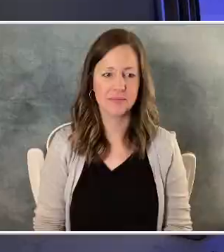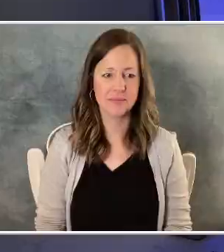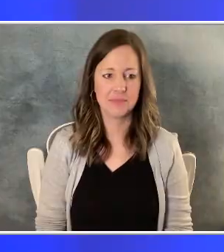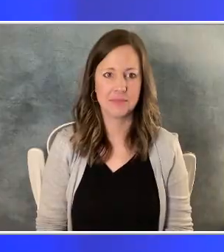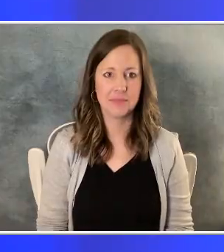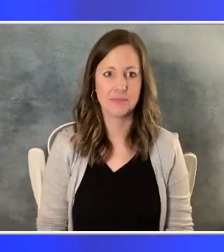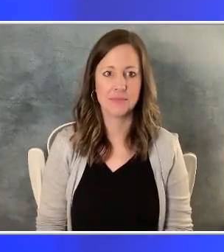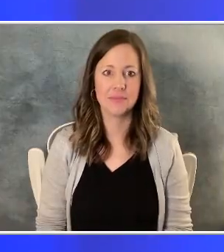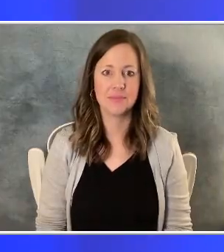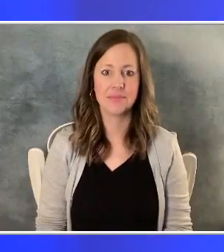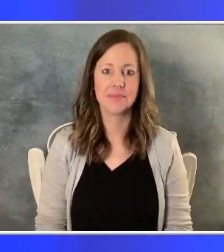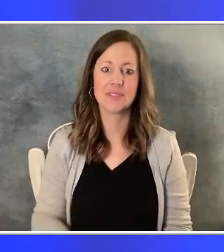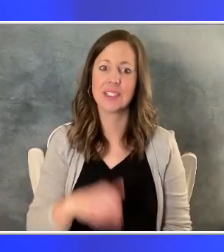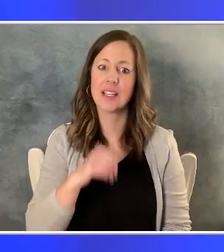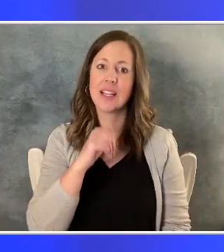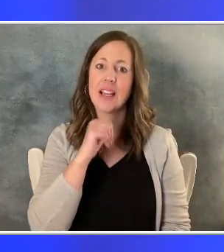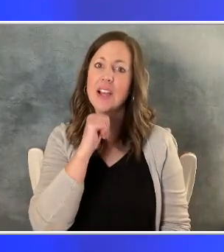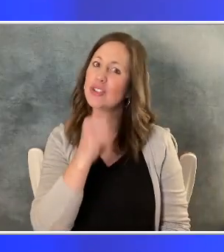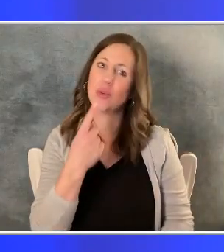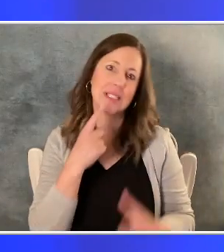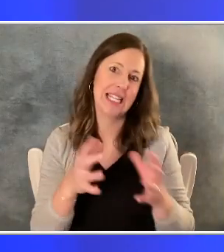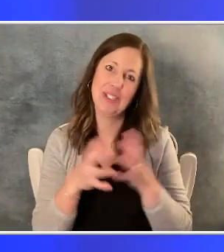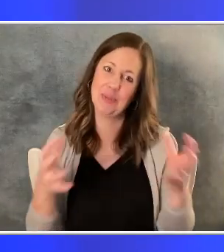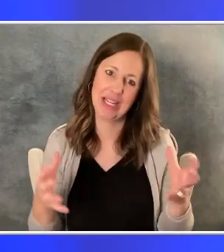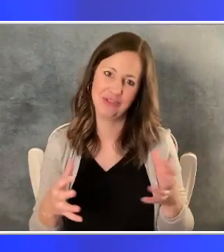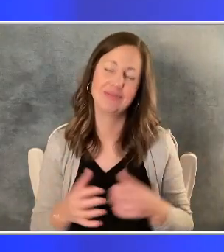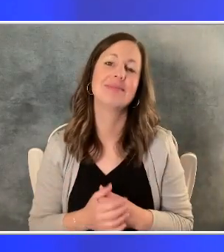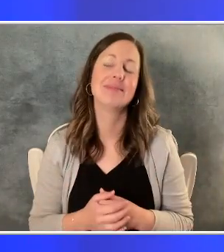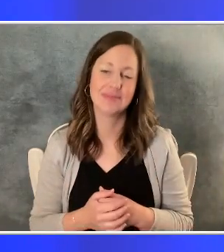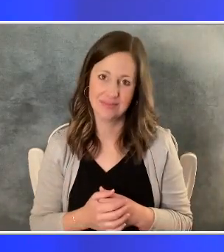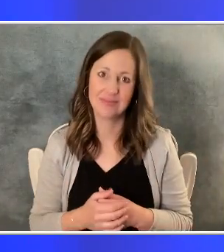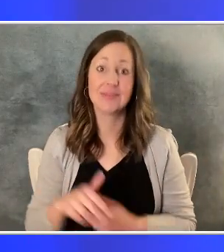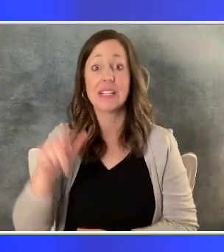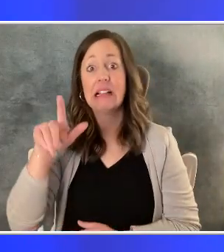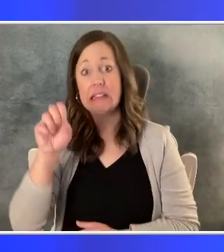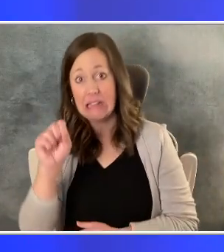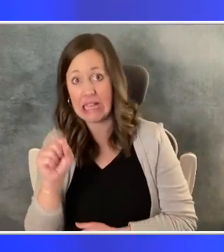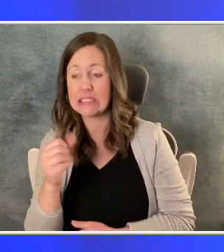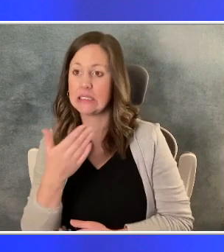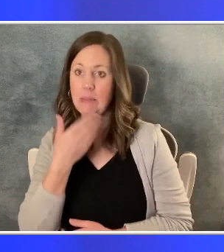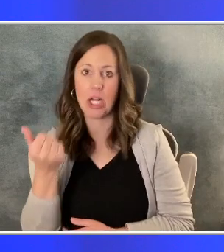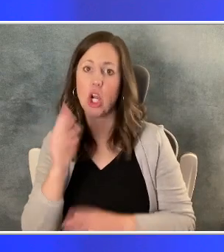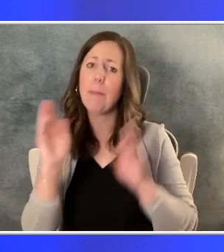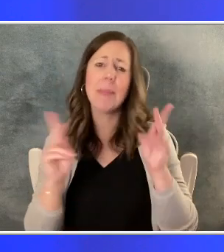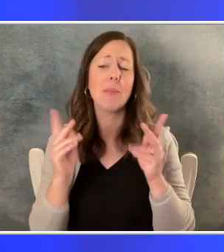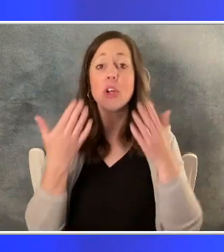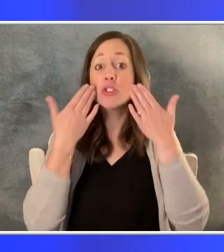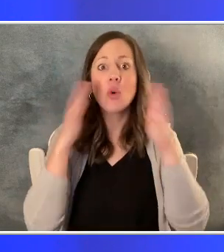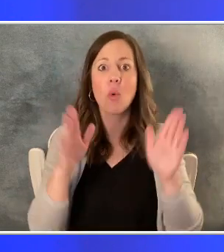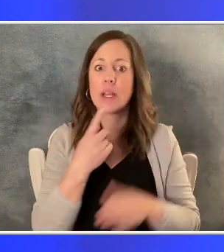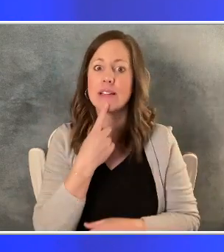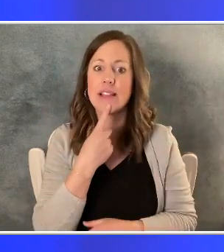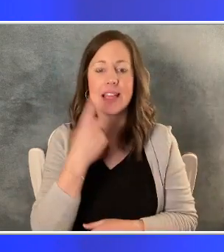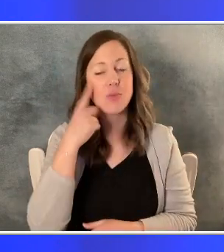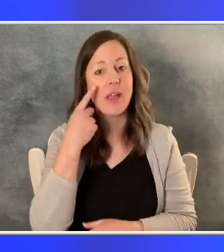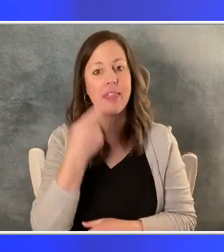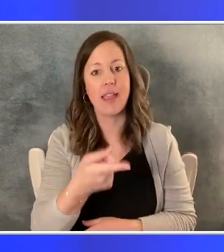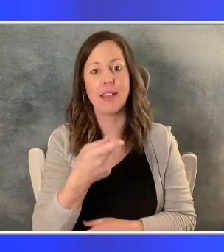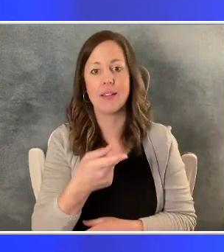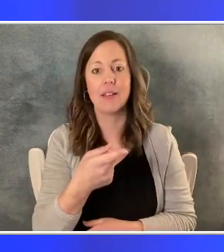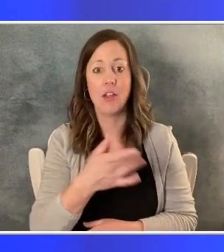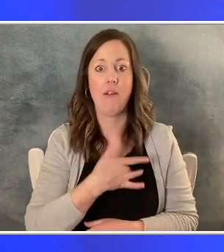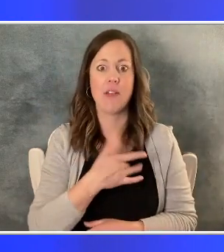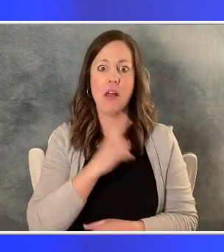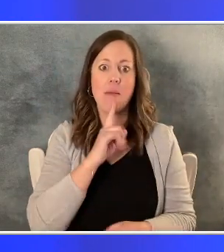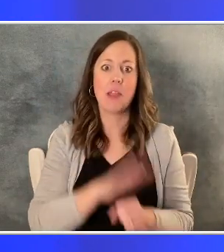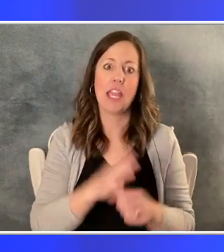much. Okay. Okay. Less is more. Yes. Yeah. Okay. Because you're right. People don't know what to say. So sometimes I think you feel obligated to try to say